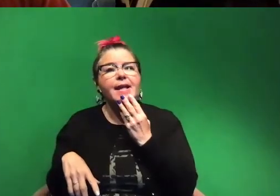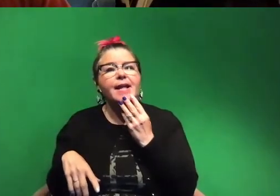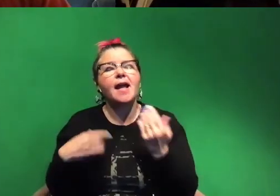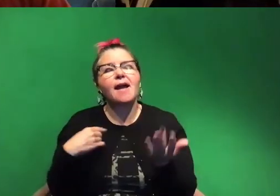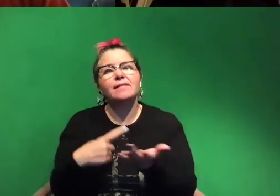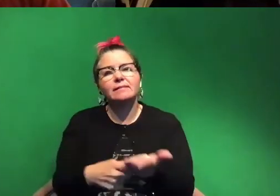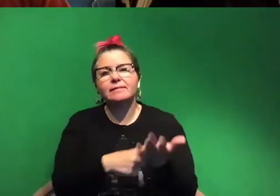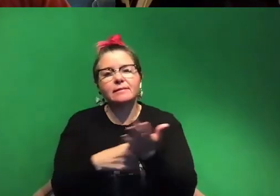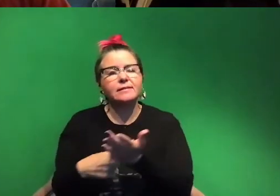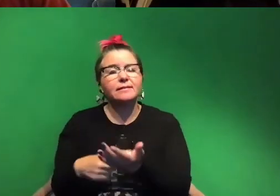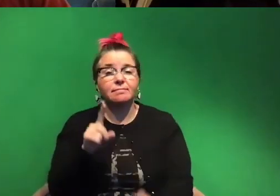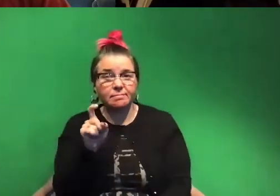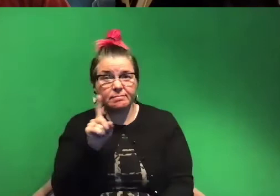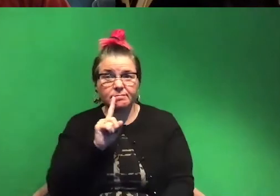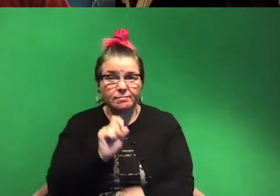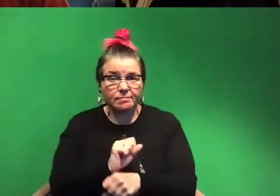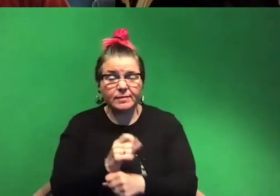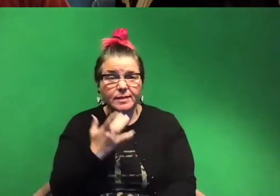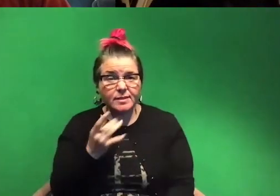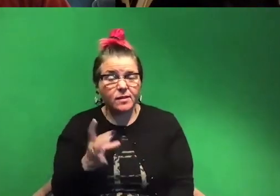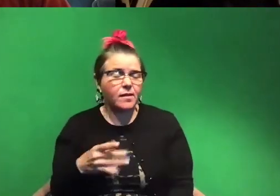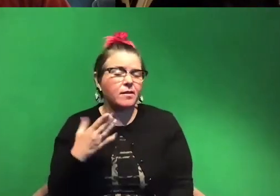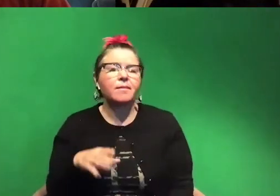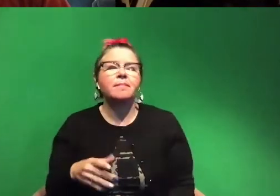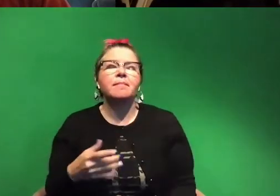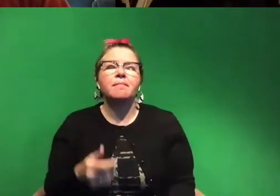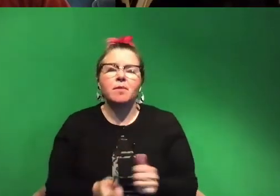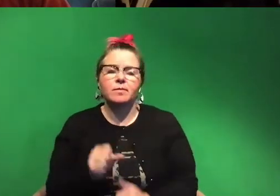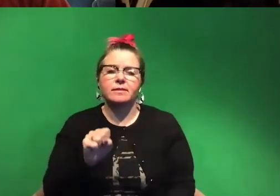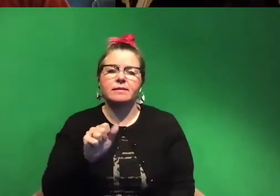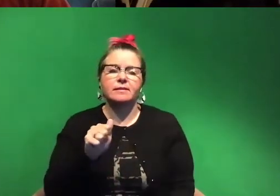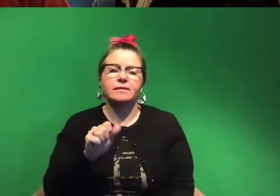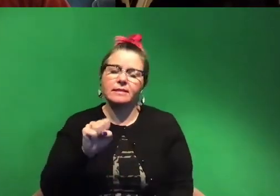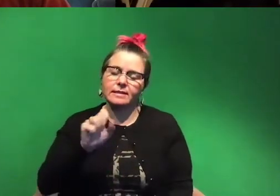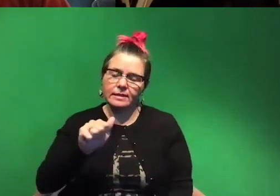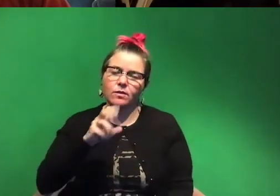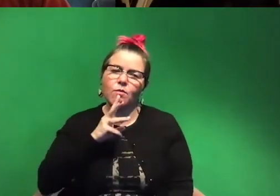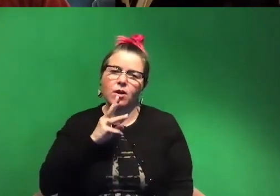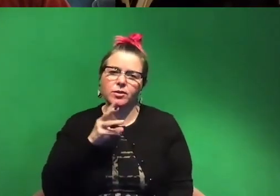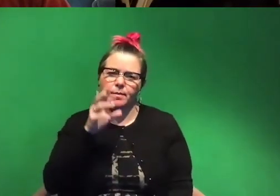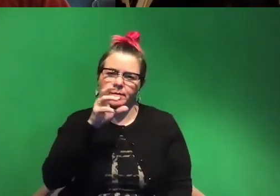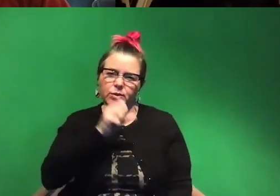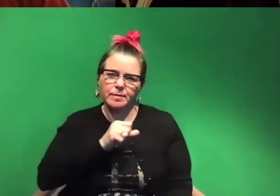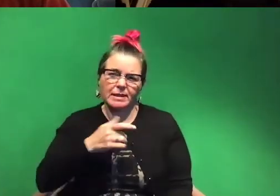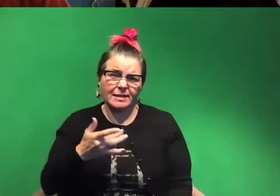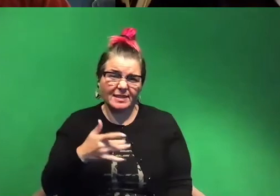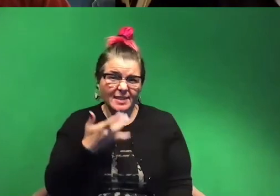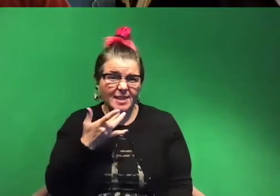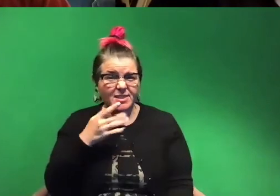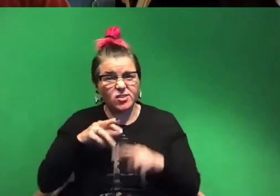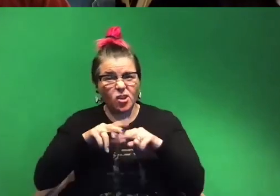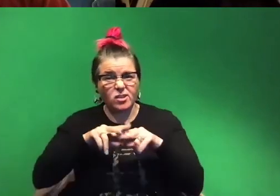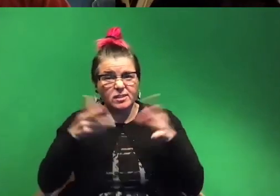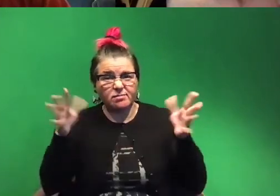the case, but for the most part, again, it's mostly seawater making up that slime, so I would imagine it mostly just tastes salty. Sounds